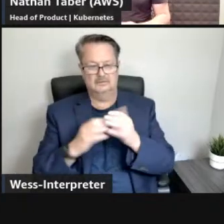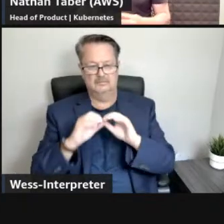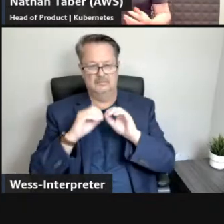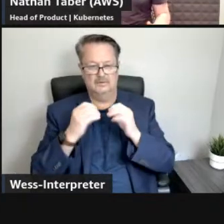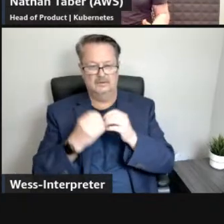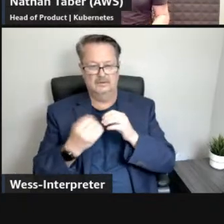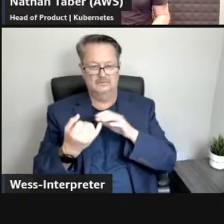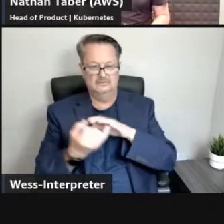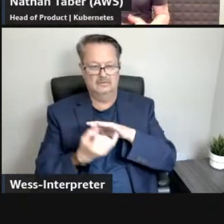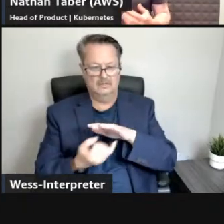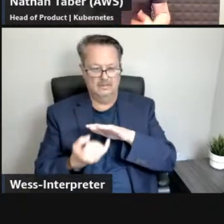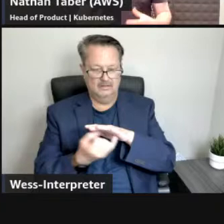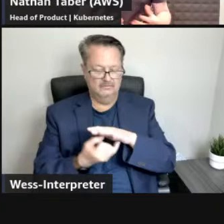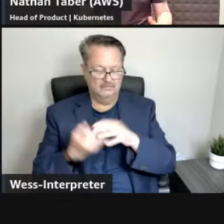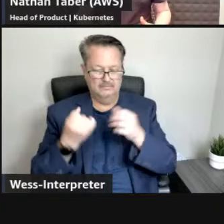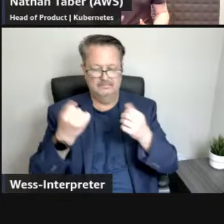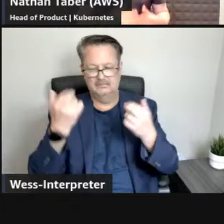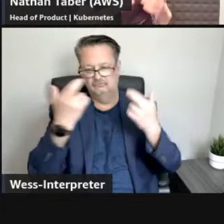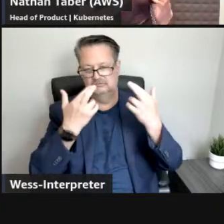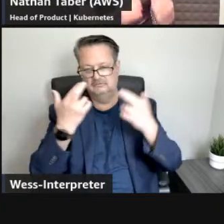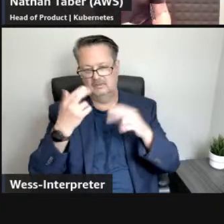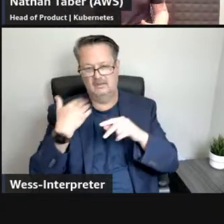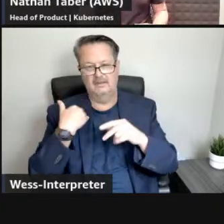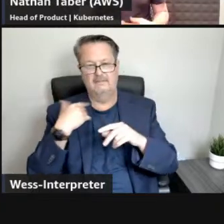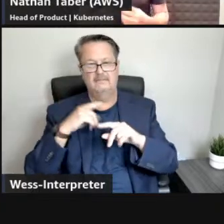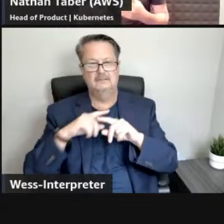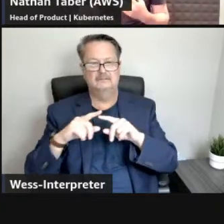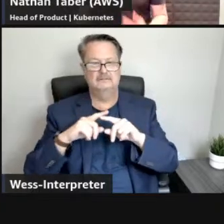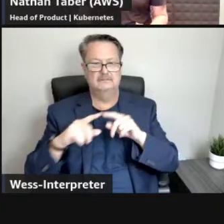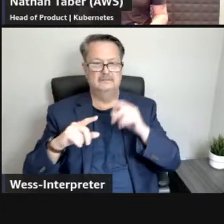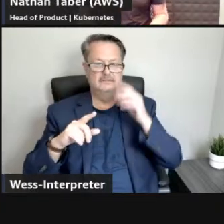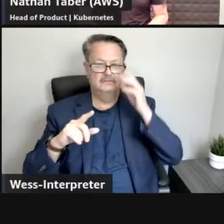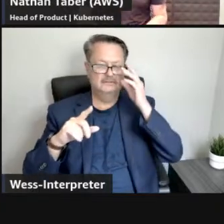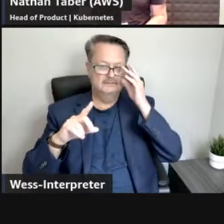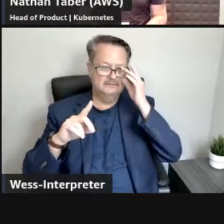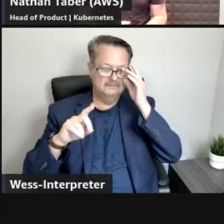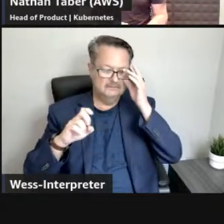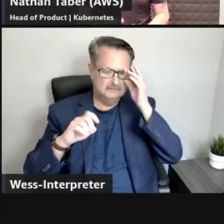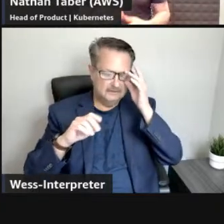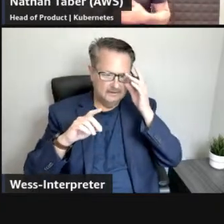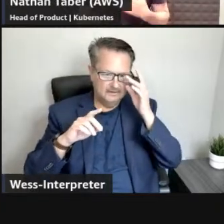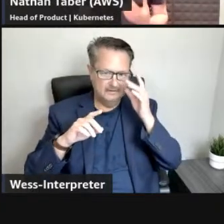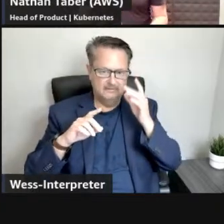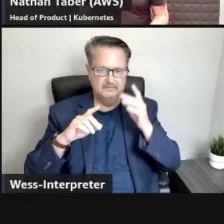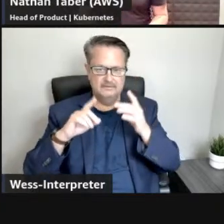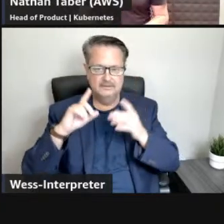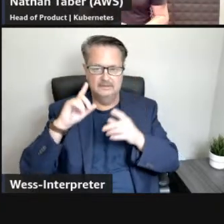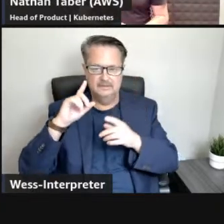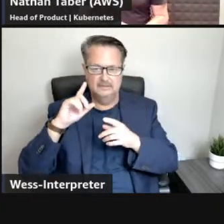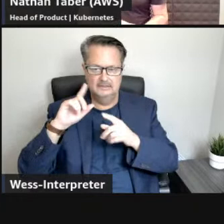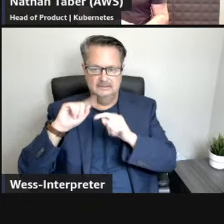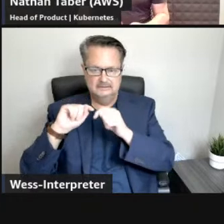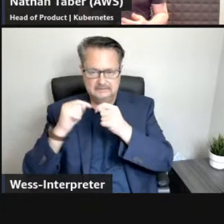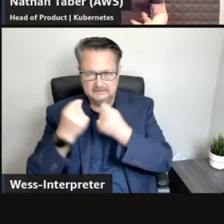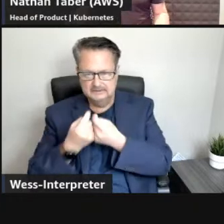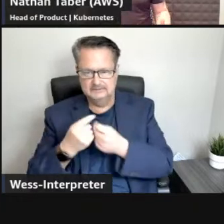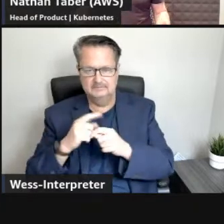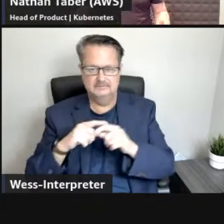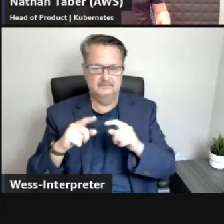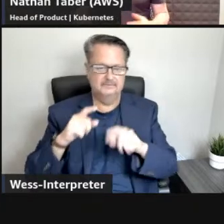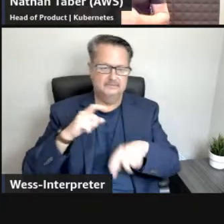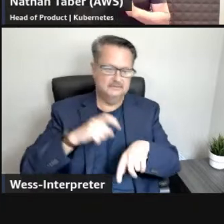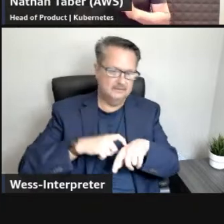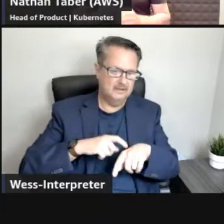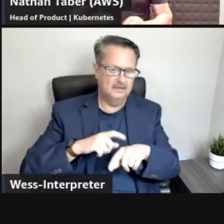for many reasons. They have different dev teams that are using different stacks, different sets of tooling. They may have evolved at different times. And with